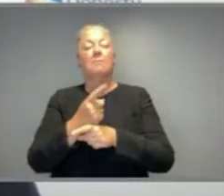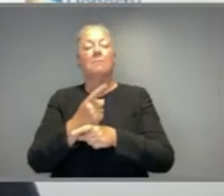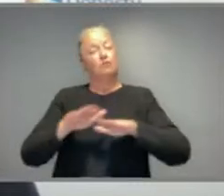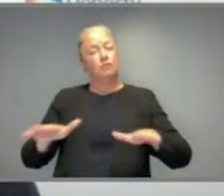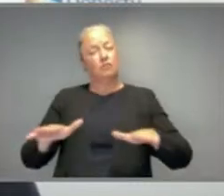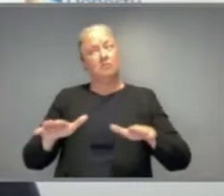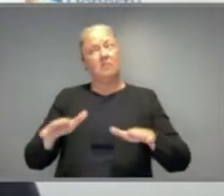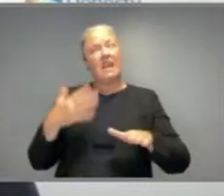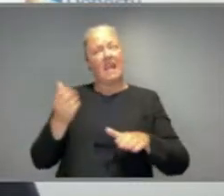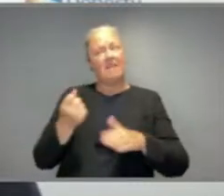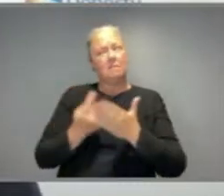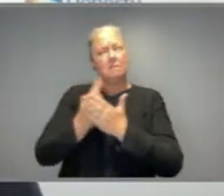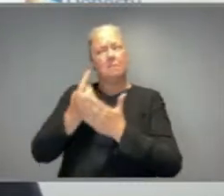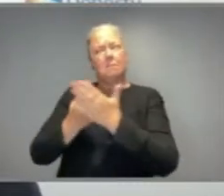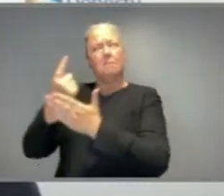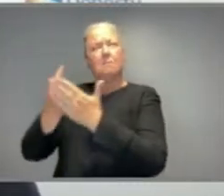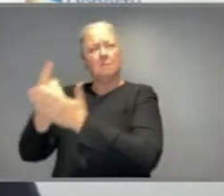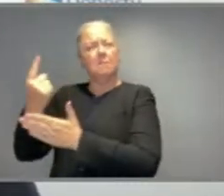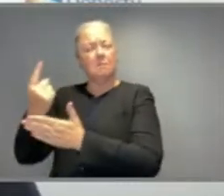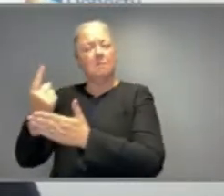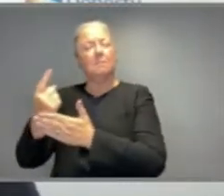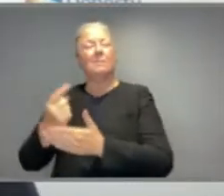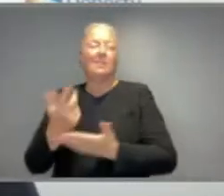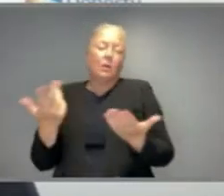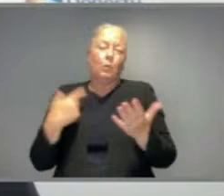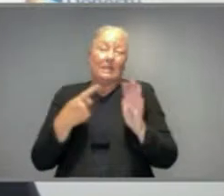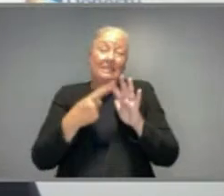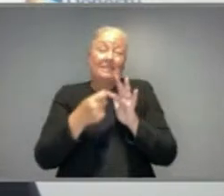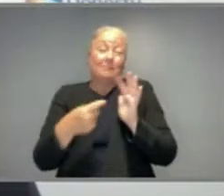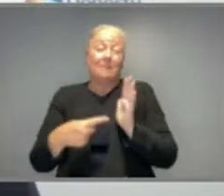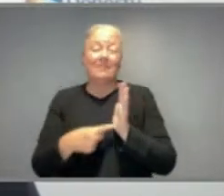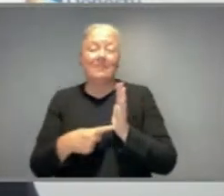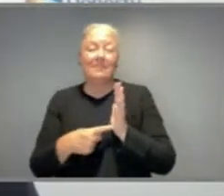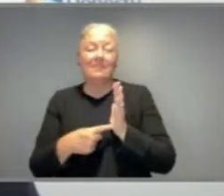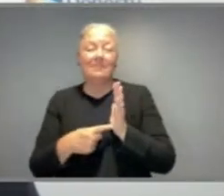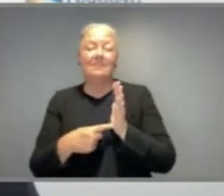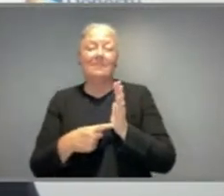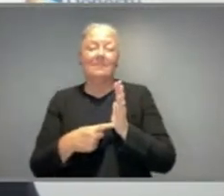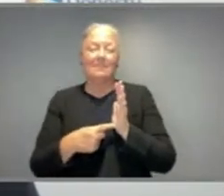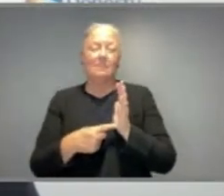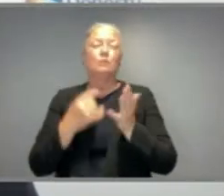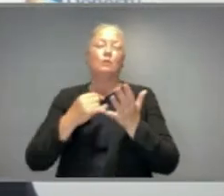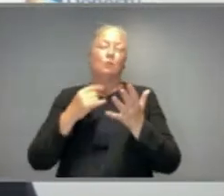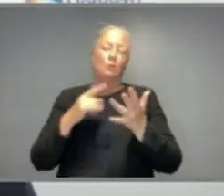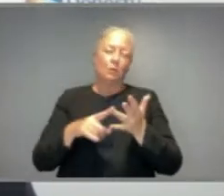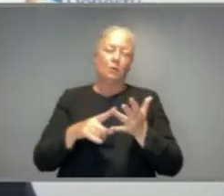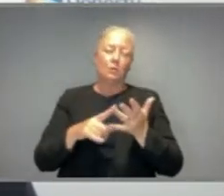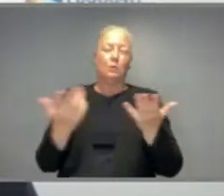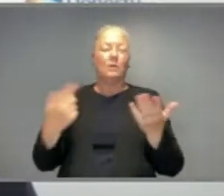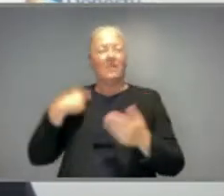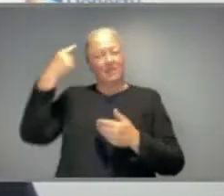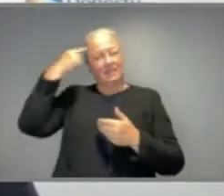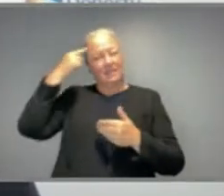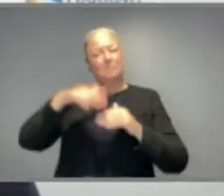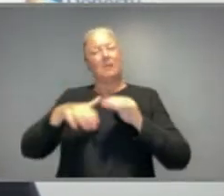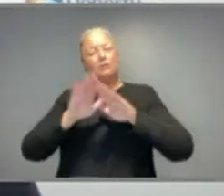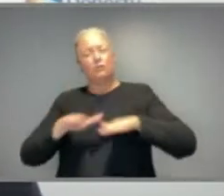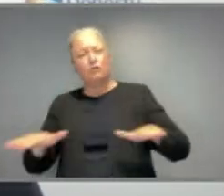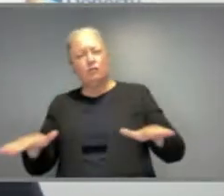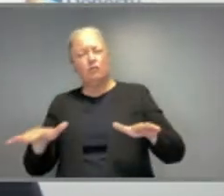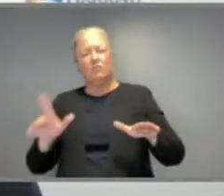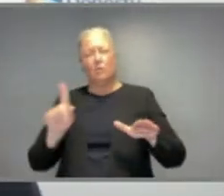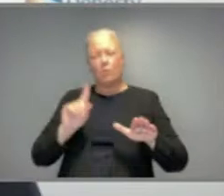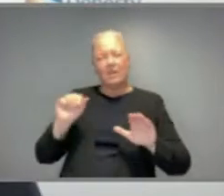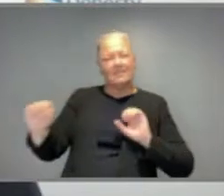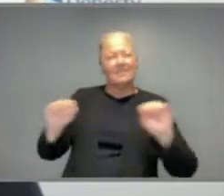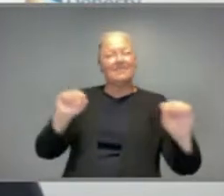and we would expect that within that context, and we are carefully attending to all of the emerging evidence about children and their role. And I think I